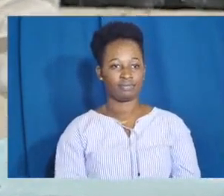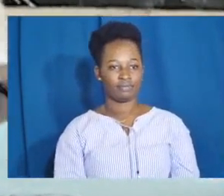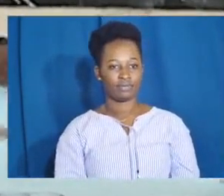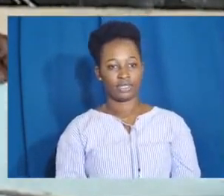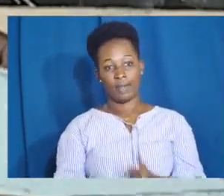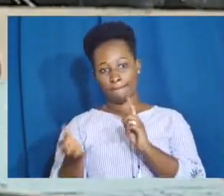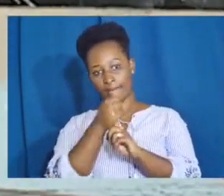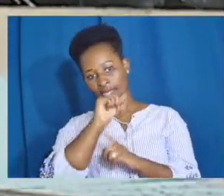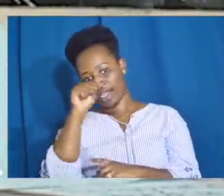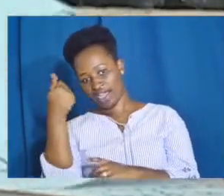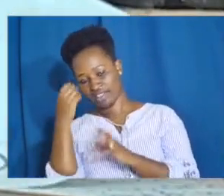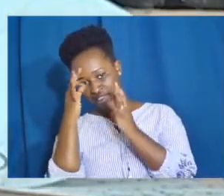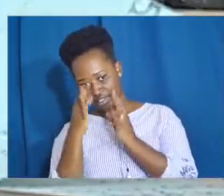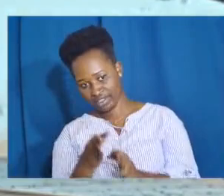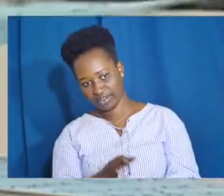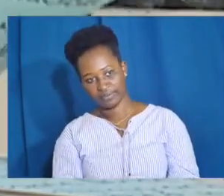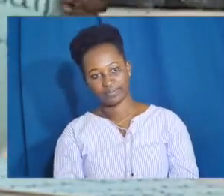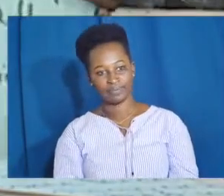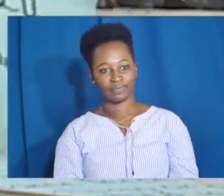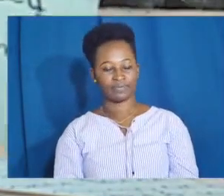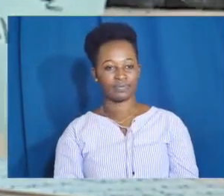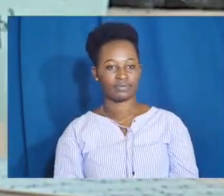Pick another organism.